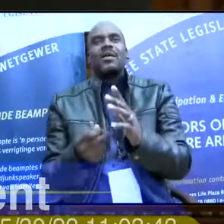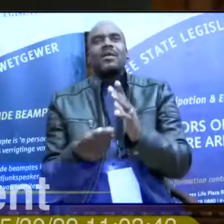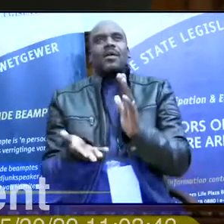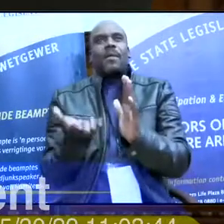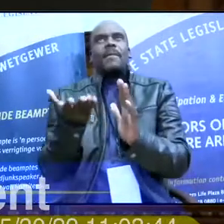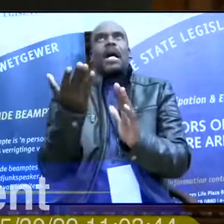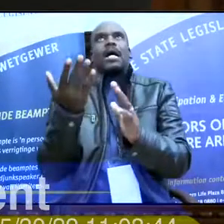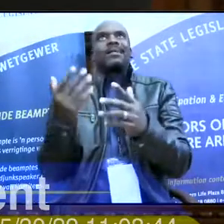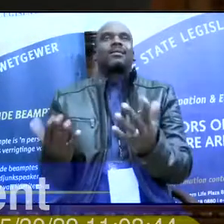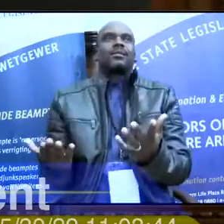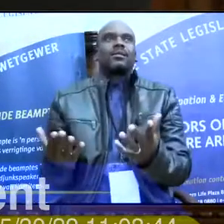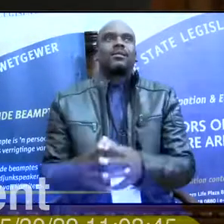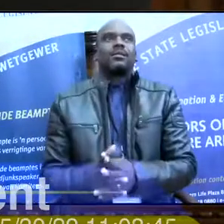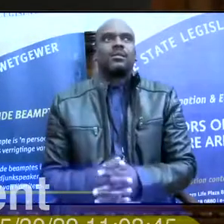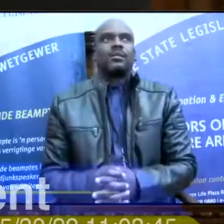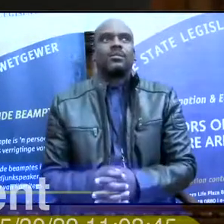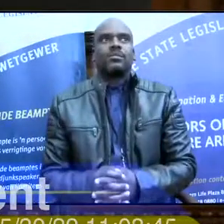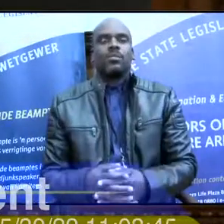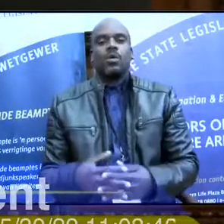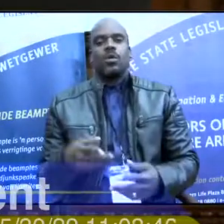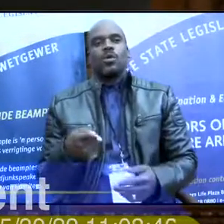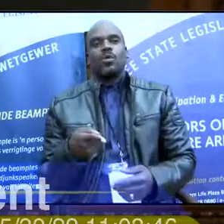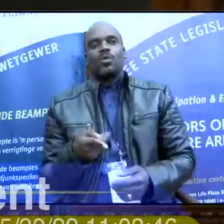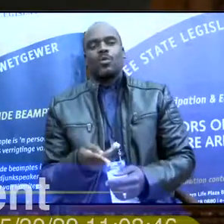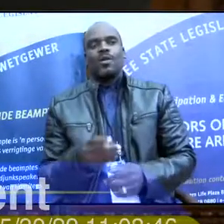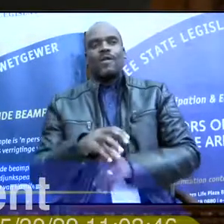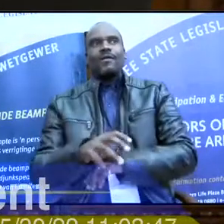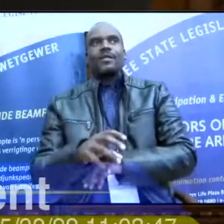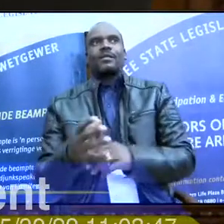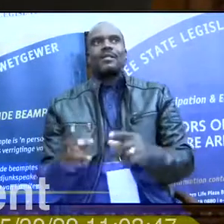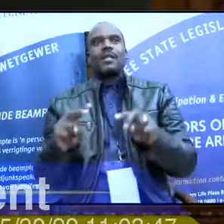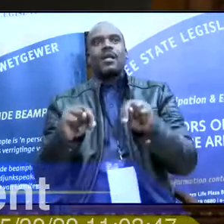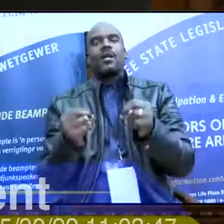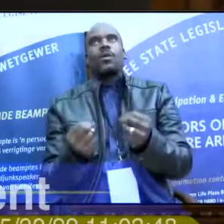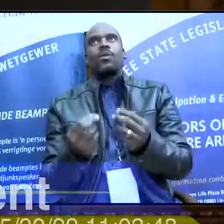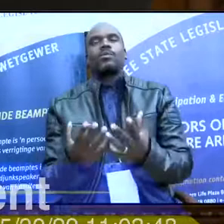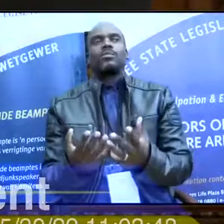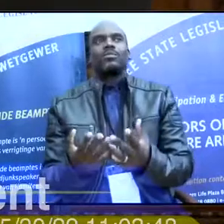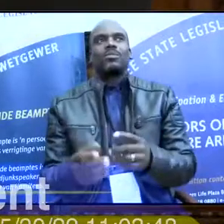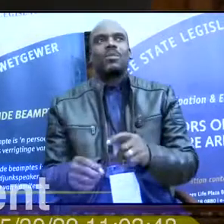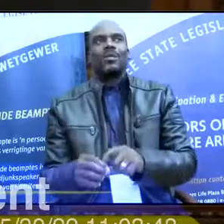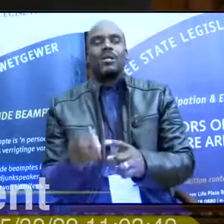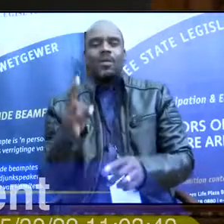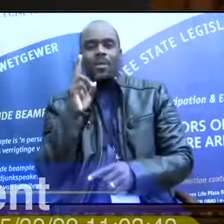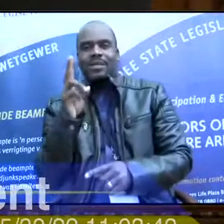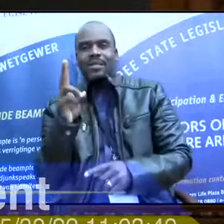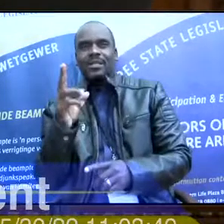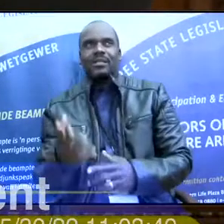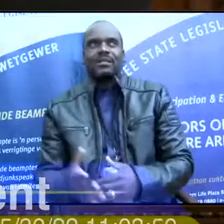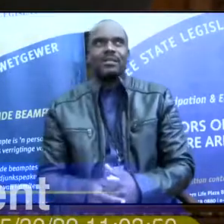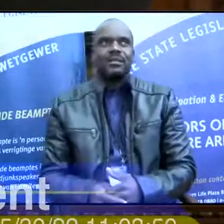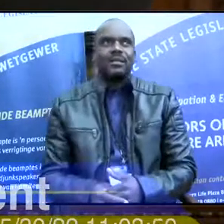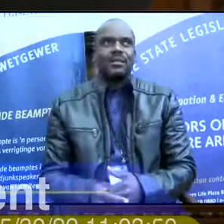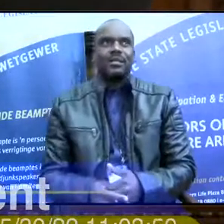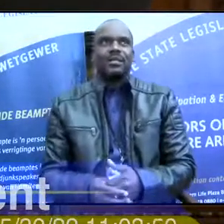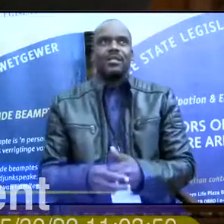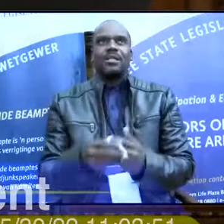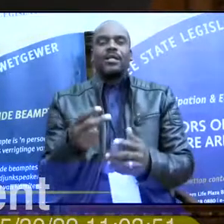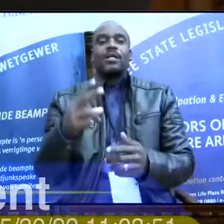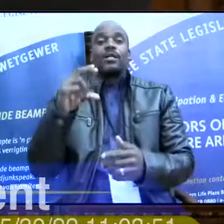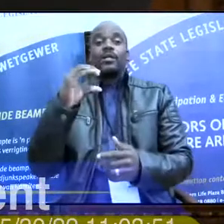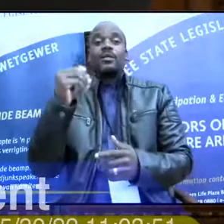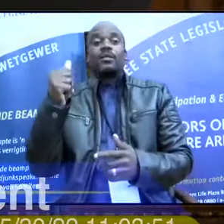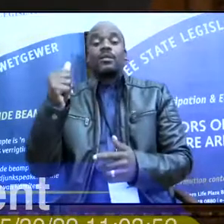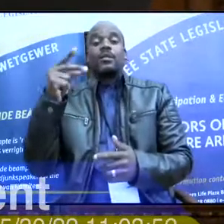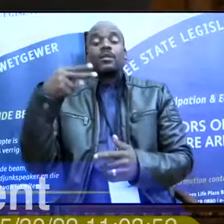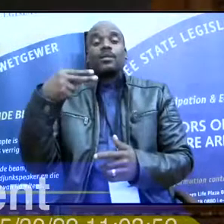oil of course the ukraine russian conflict that we currently see the u.s china trade tension